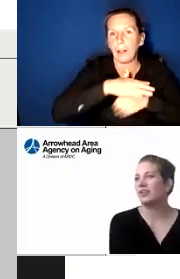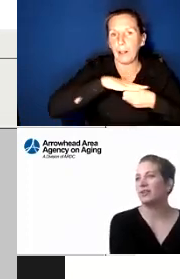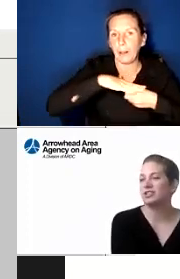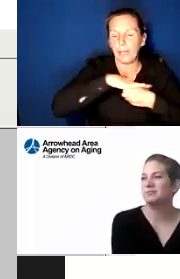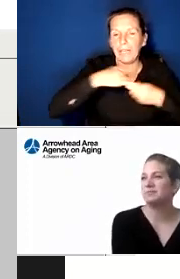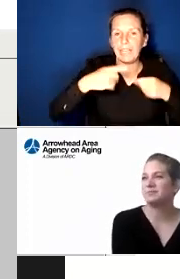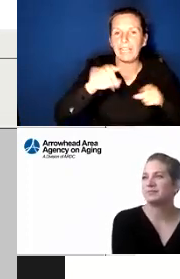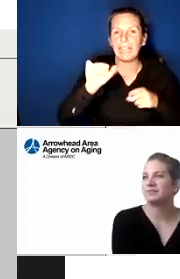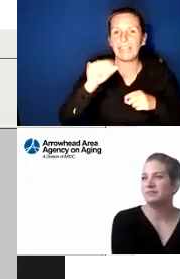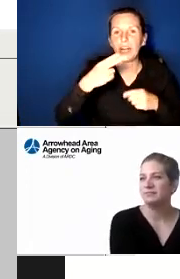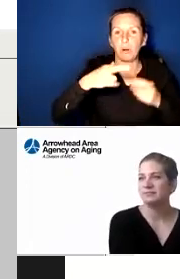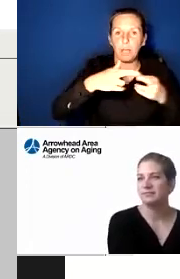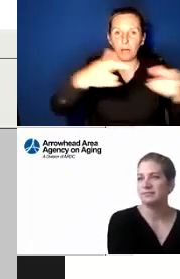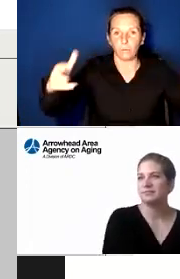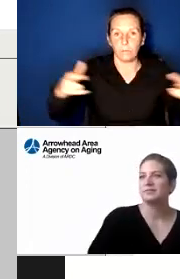Arrowhead region.